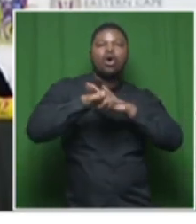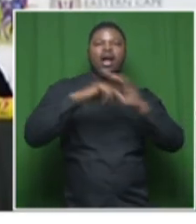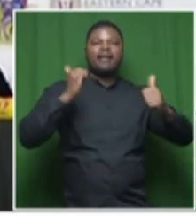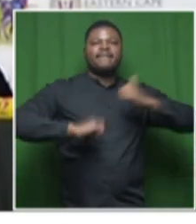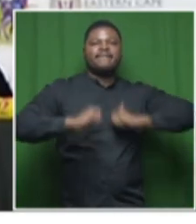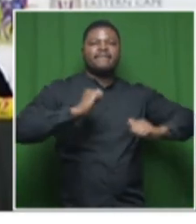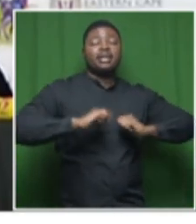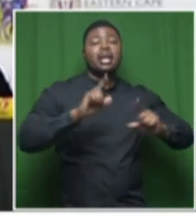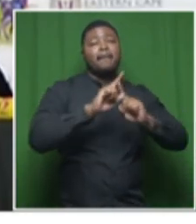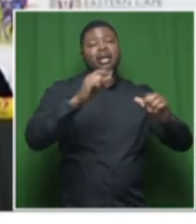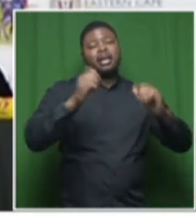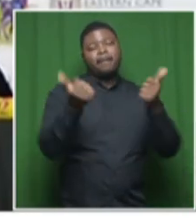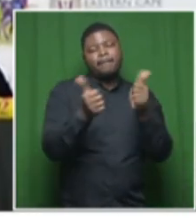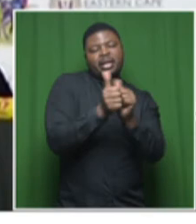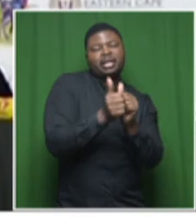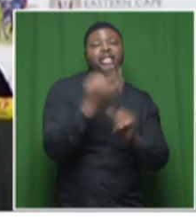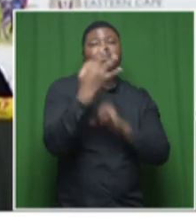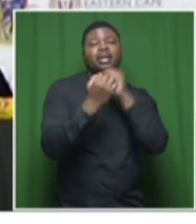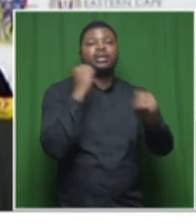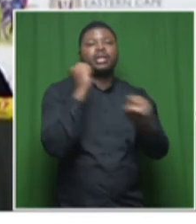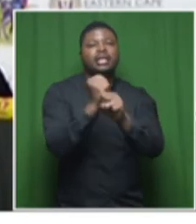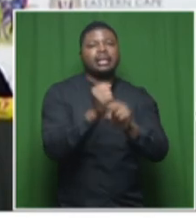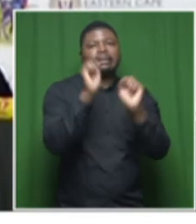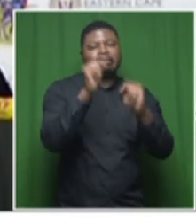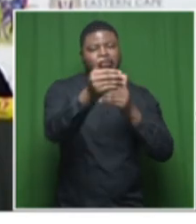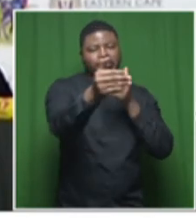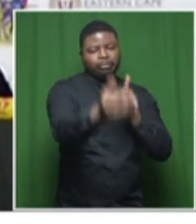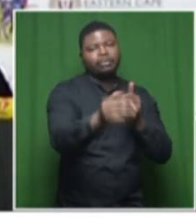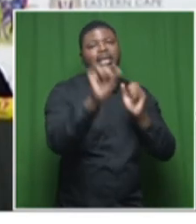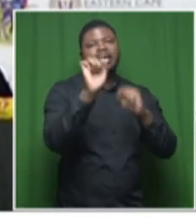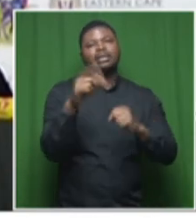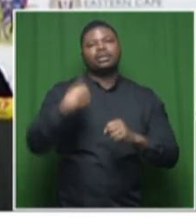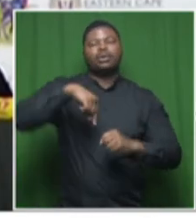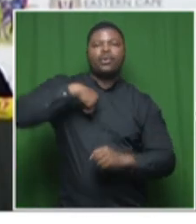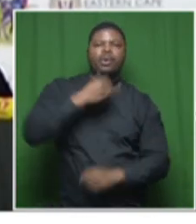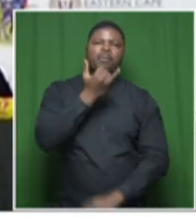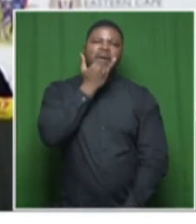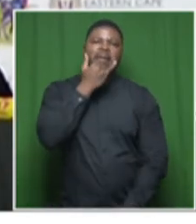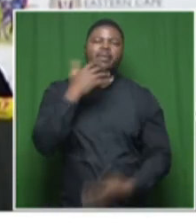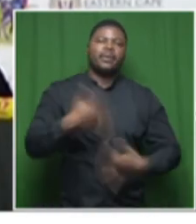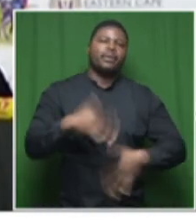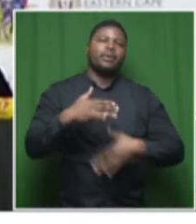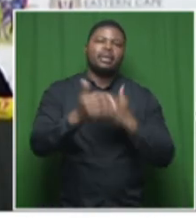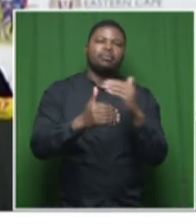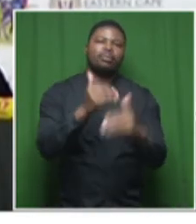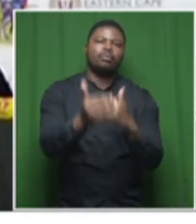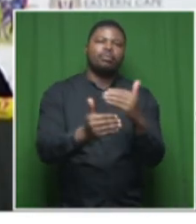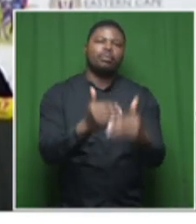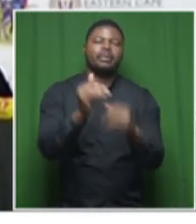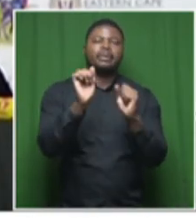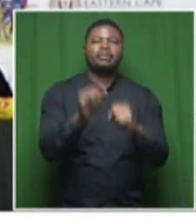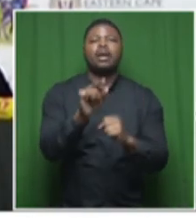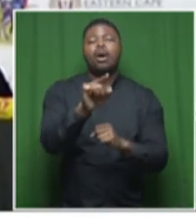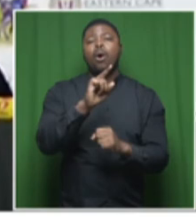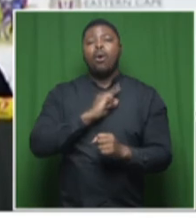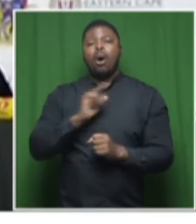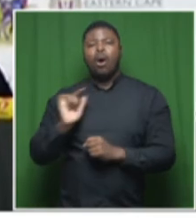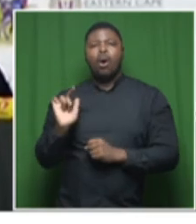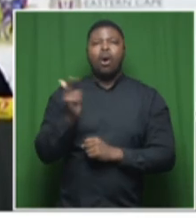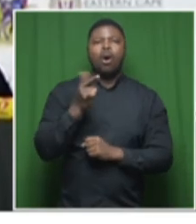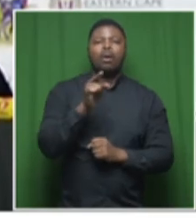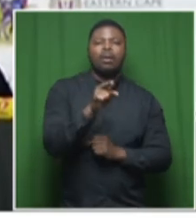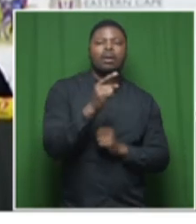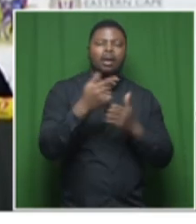three-year partnership and we are really excited to be part of the process because all of these productions and the